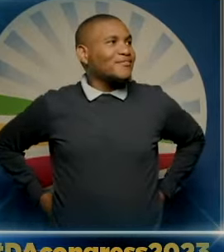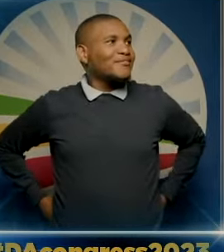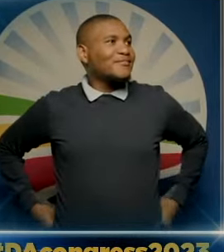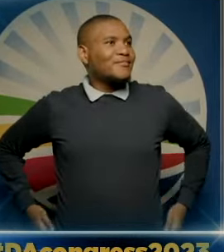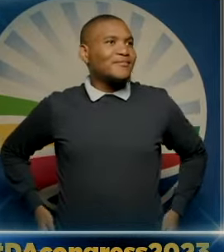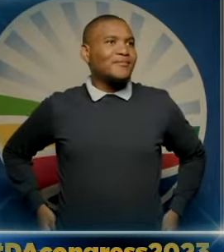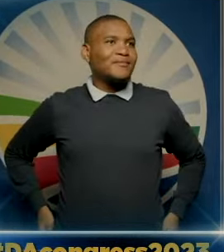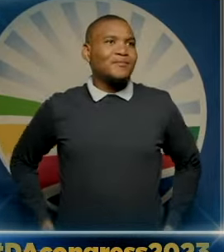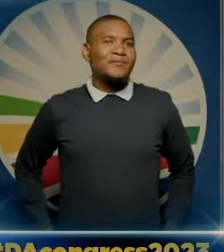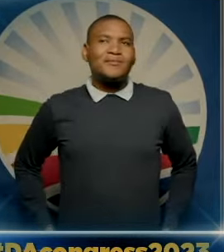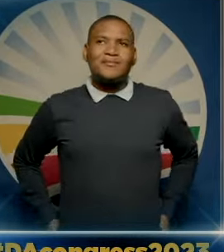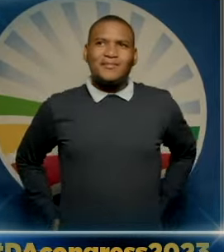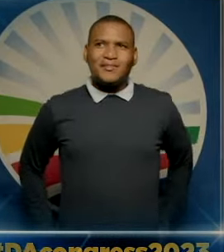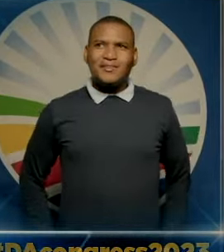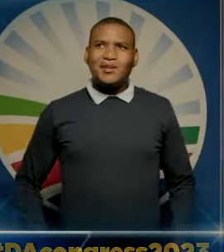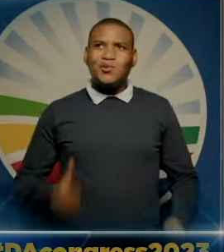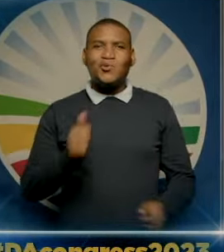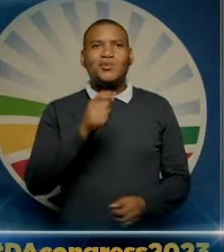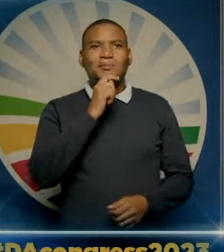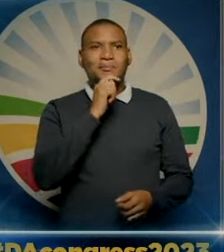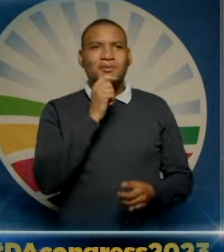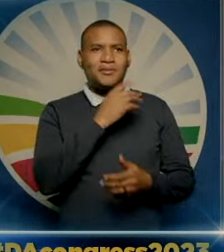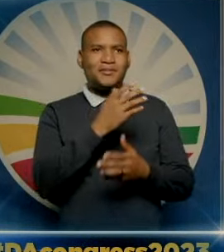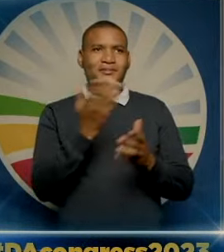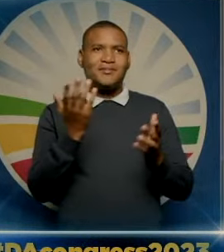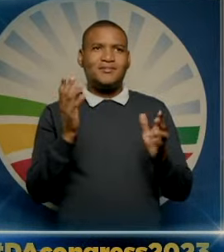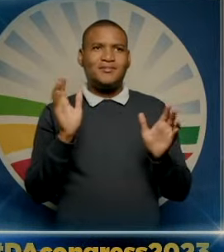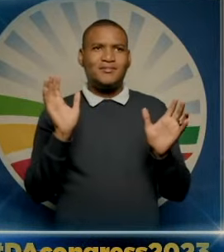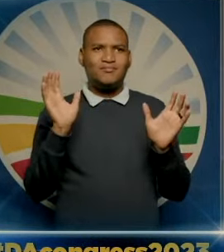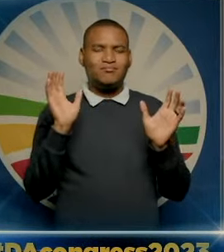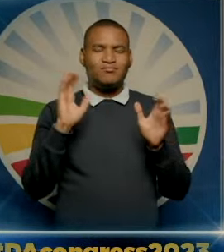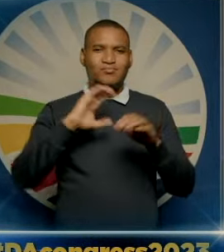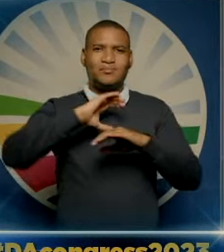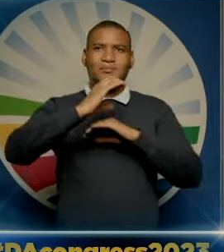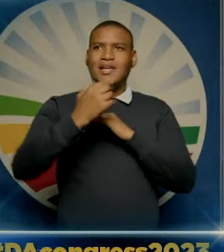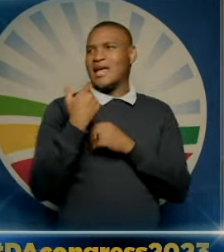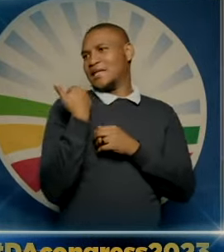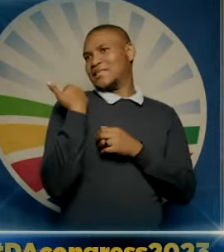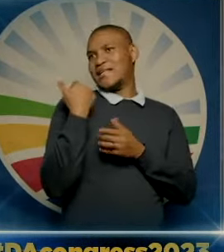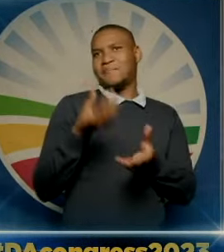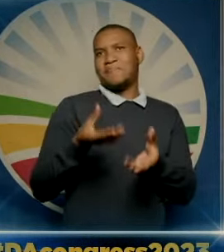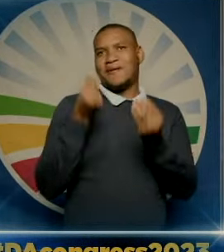Good morning, Congress. So I recently got a job in the capital city,